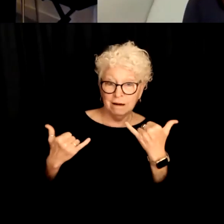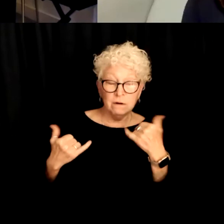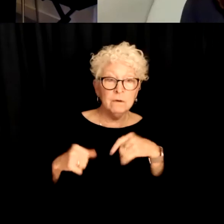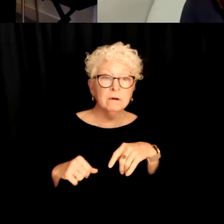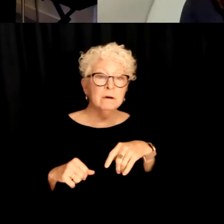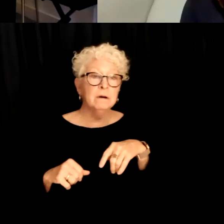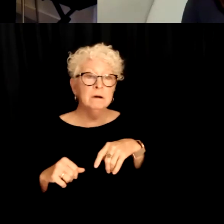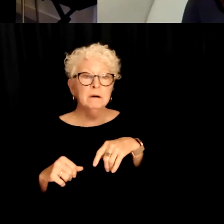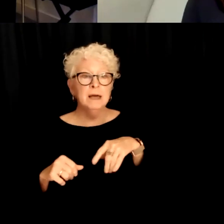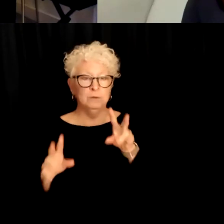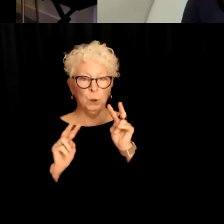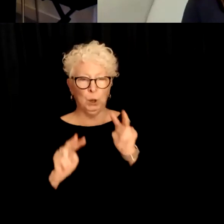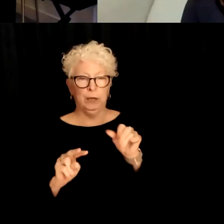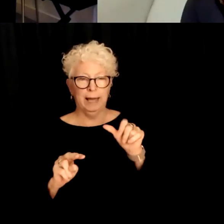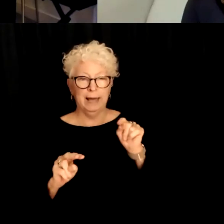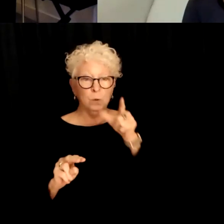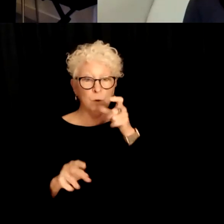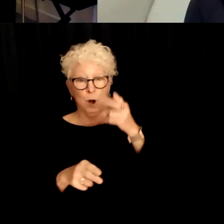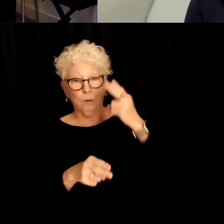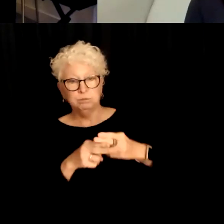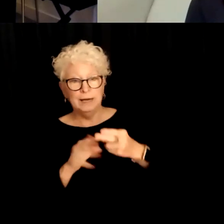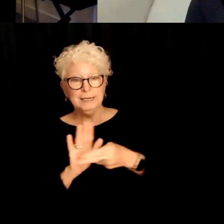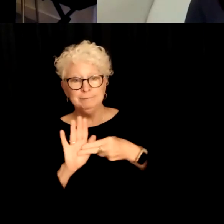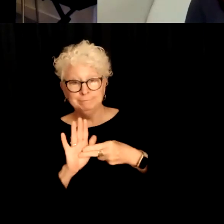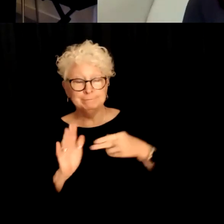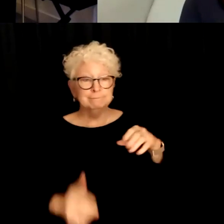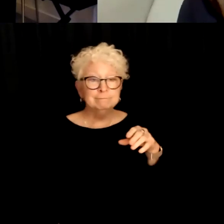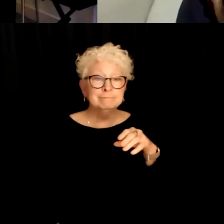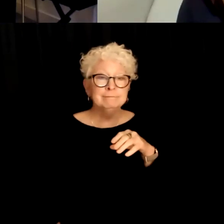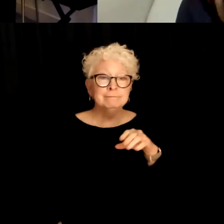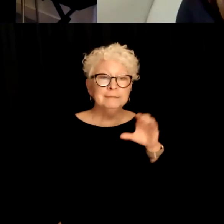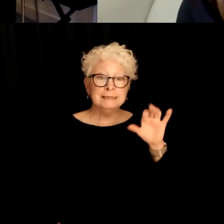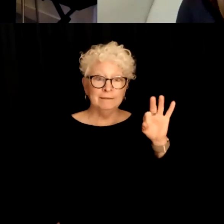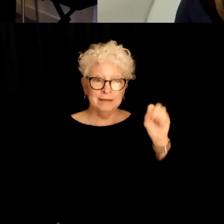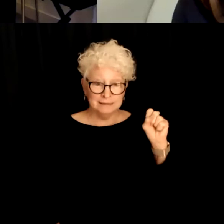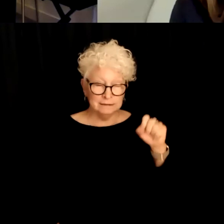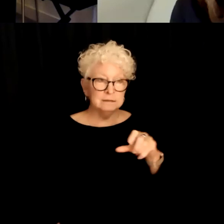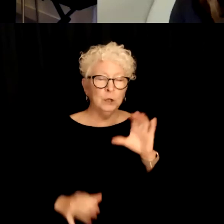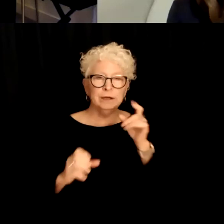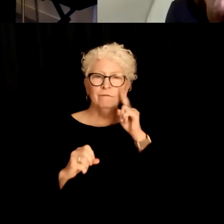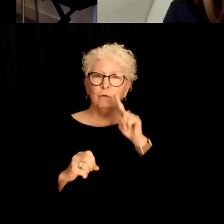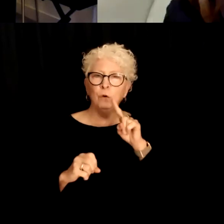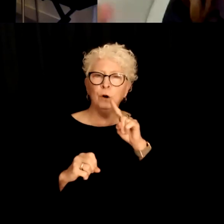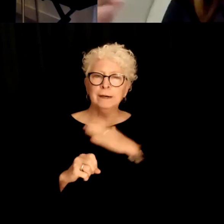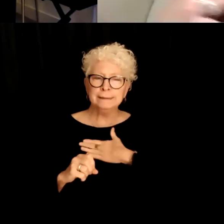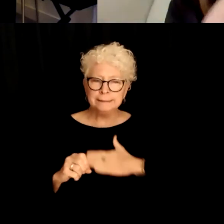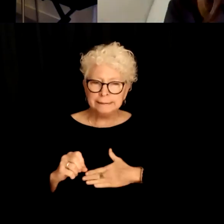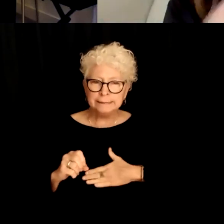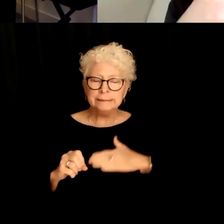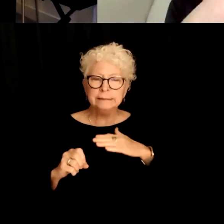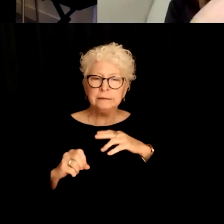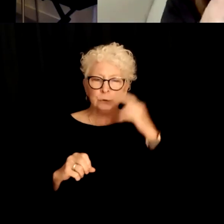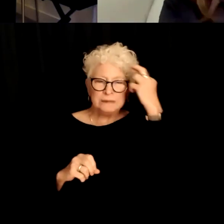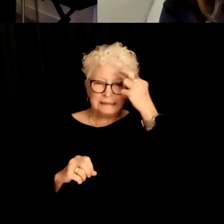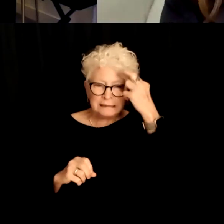folks diagnosed with ME/CFS who then seek out structural kind of explanations have connective tissue disorder. And so,